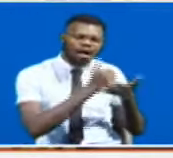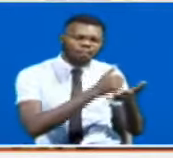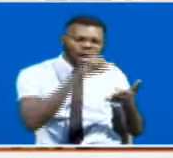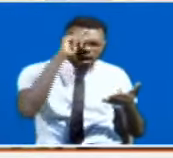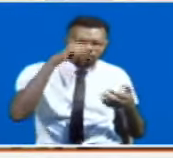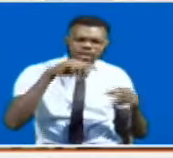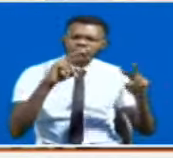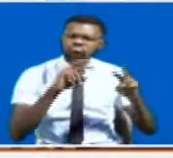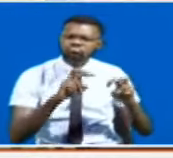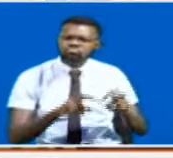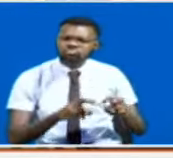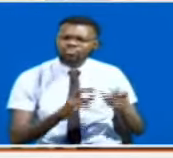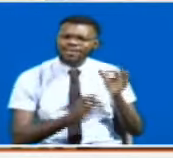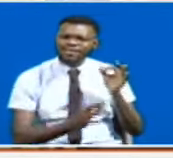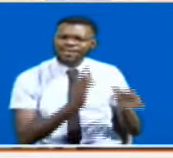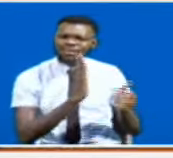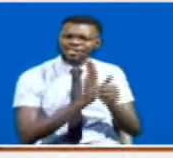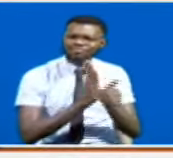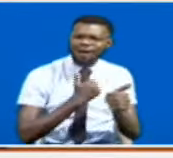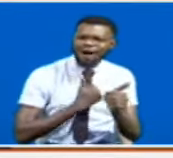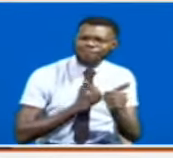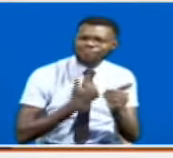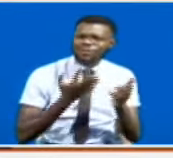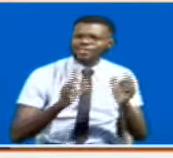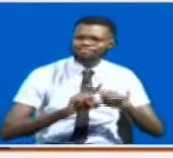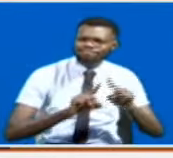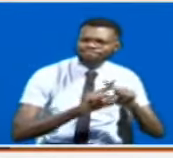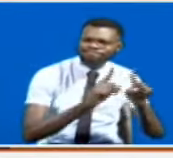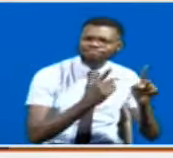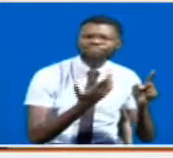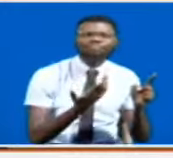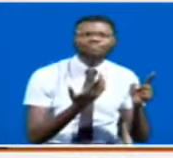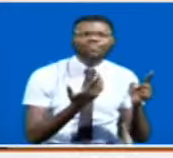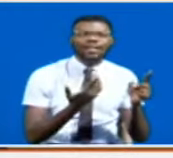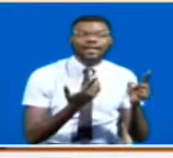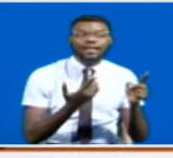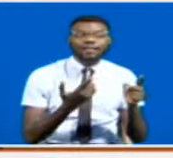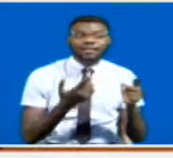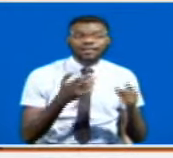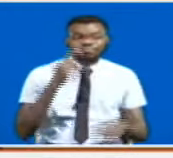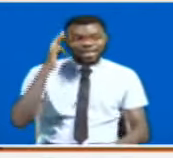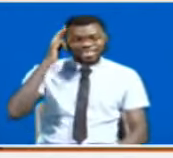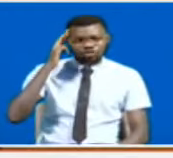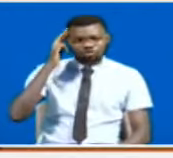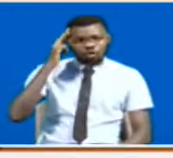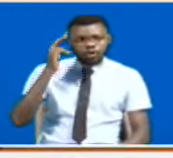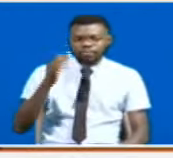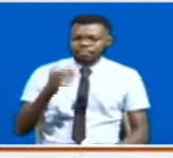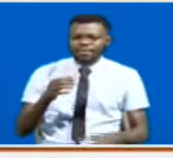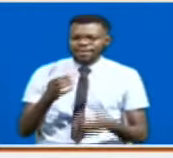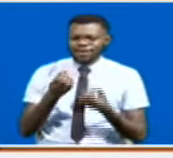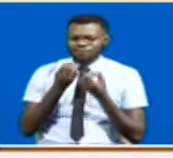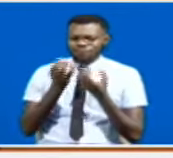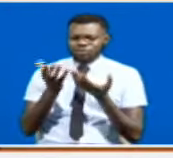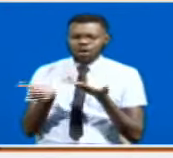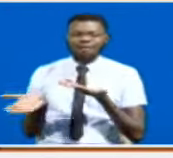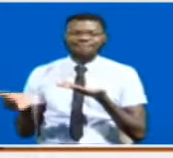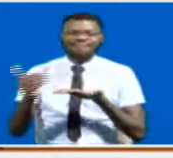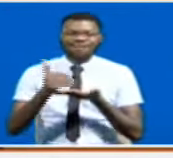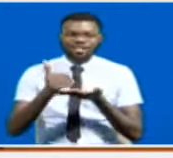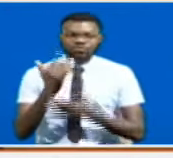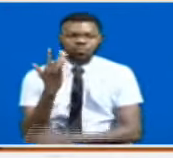their capabilities in various sectors. The reason why we want to collect this data is